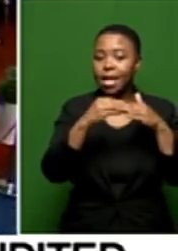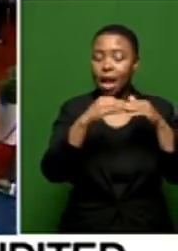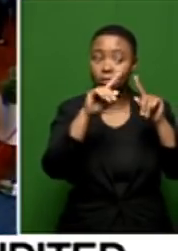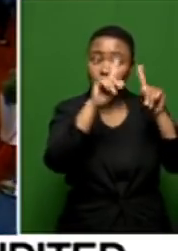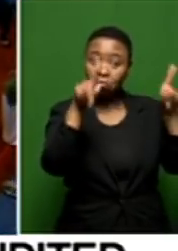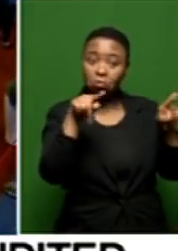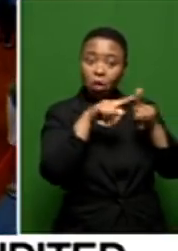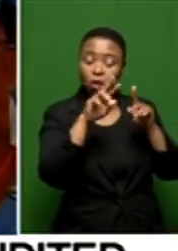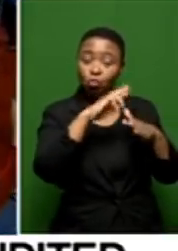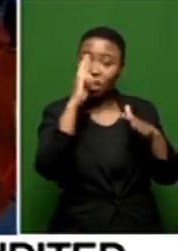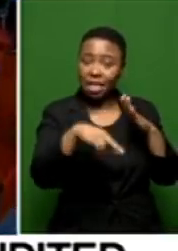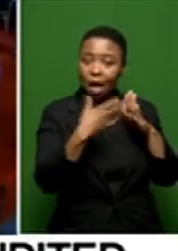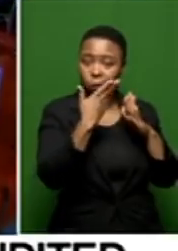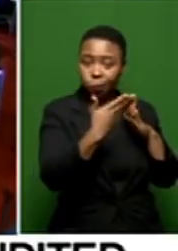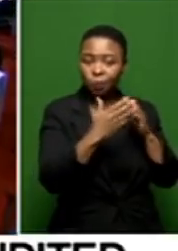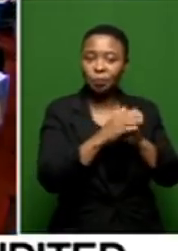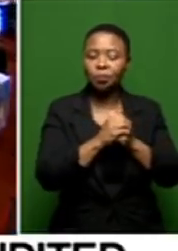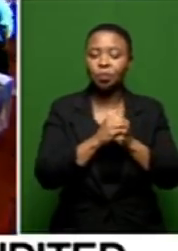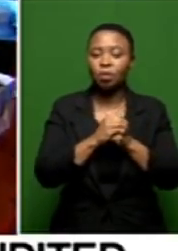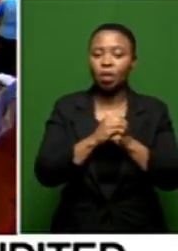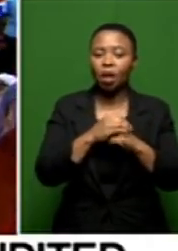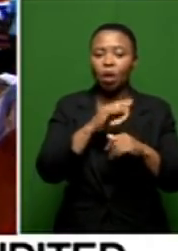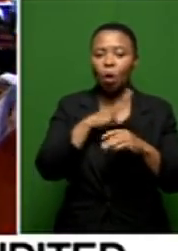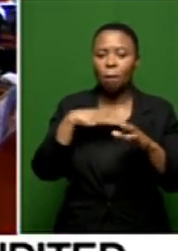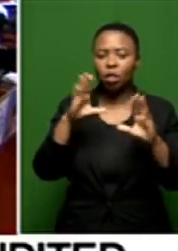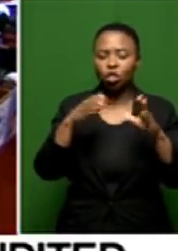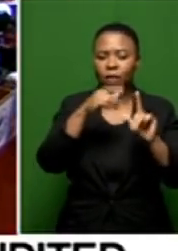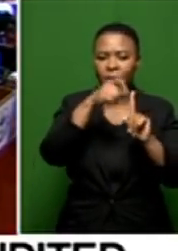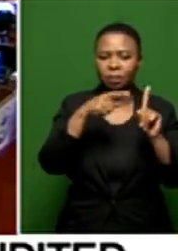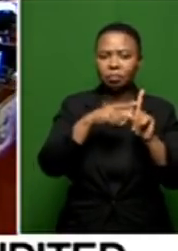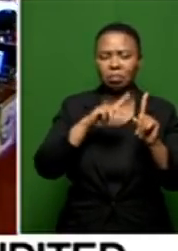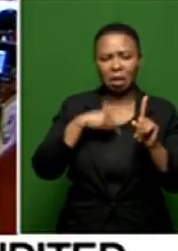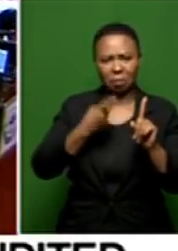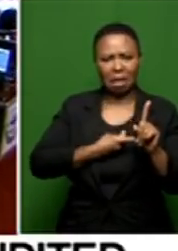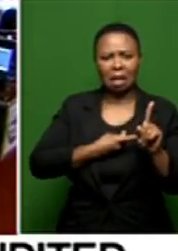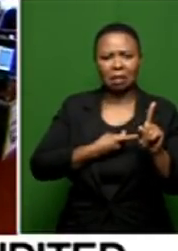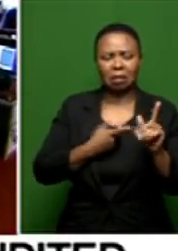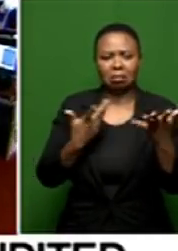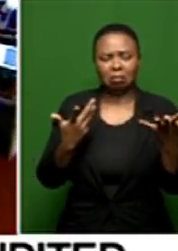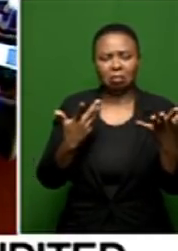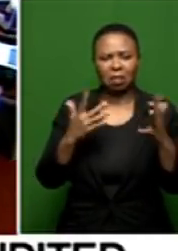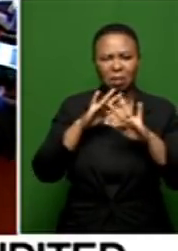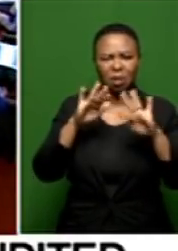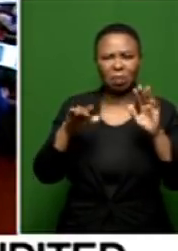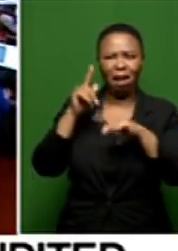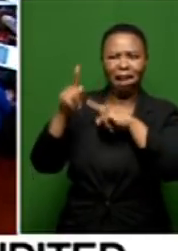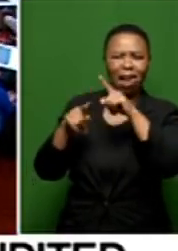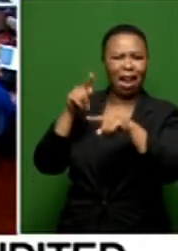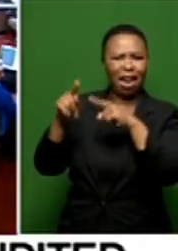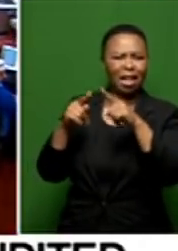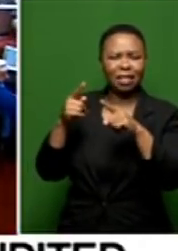results. Commissioner Msutu Mwebia upset, to use his word, that people are making all sorts of allegations